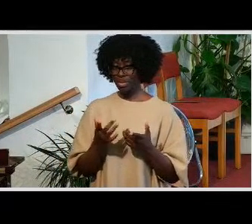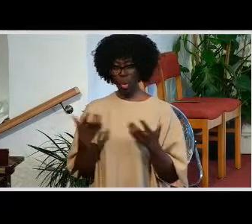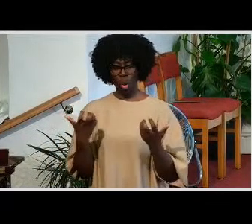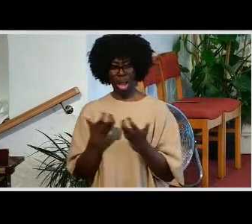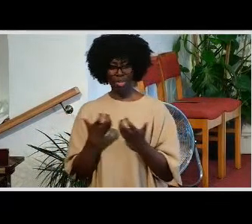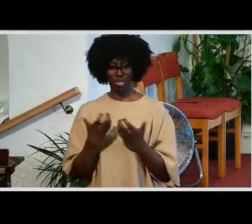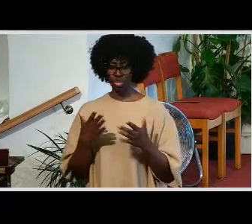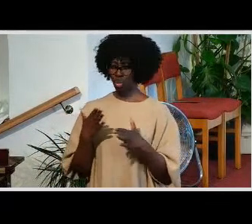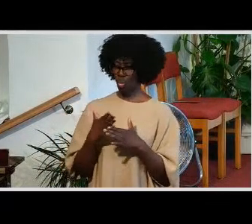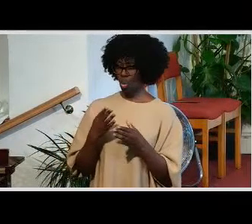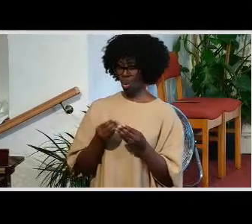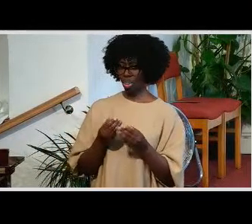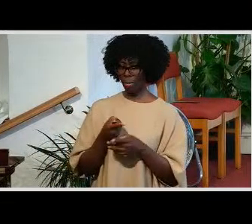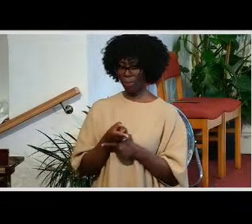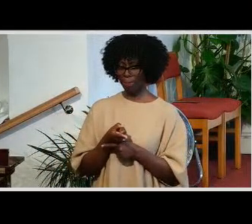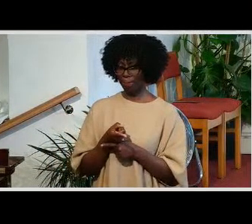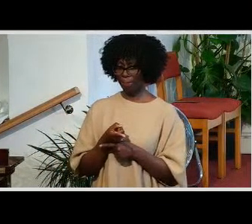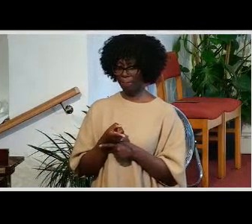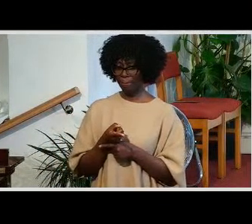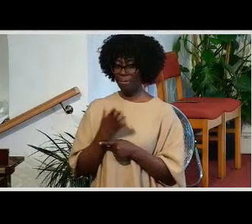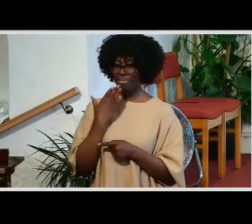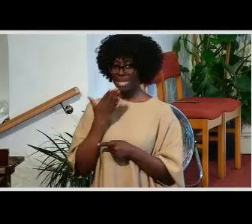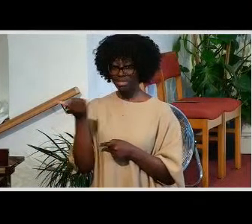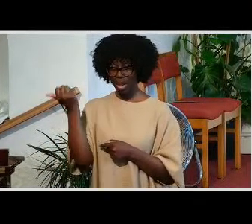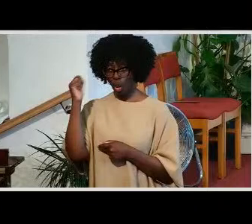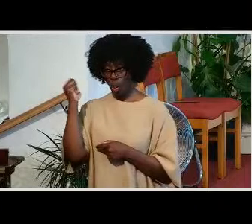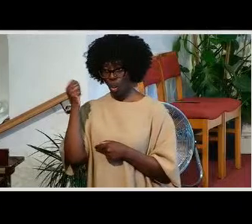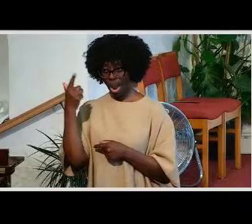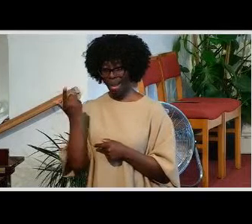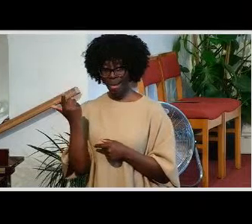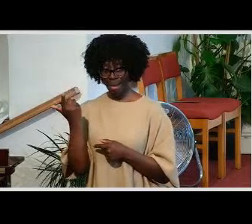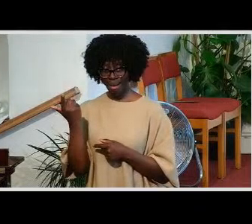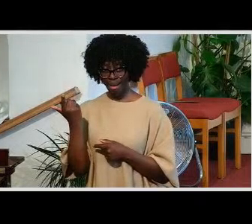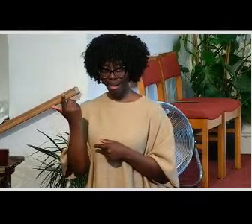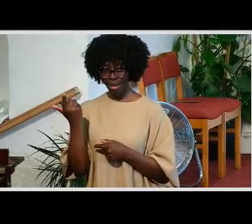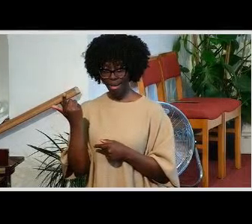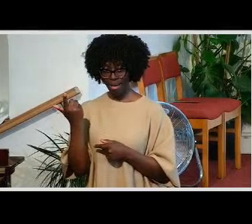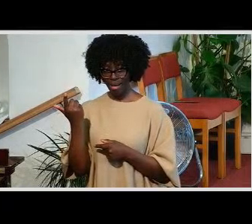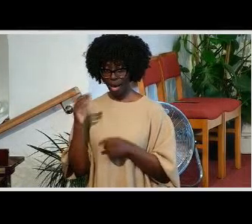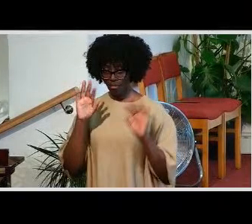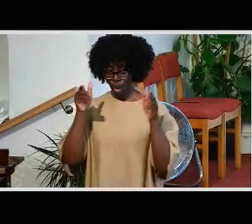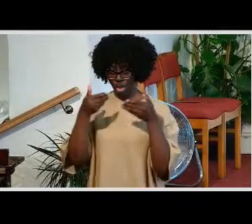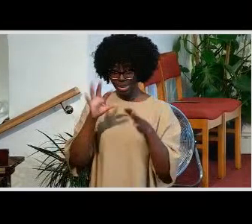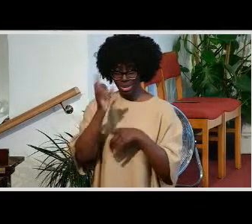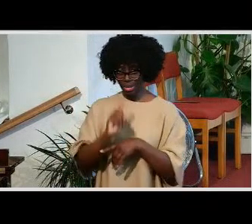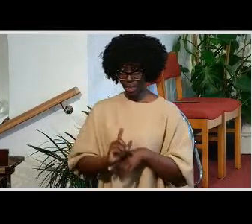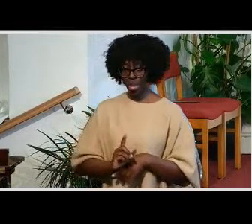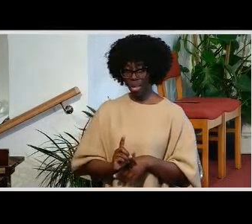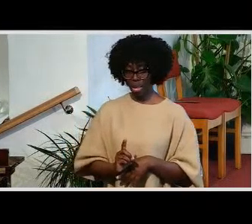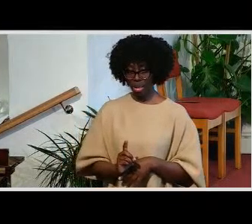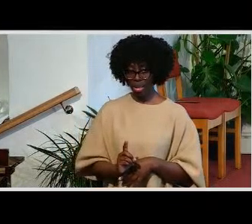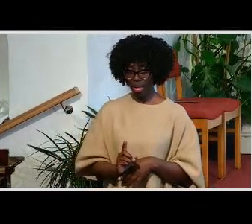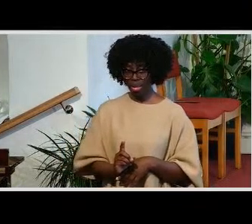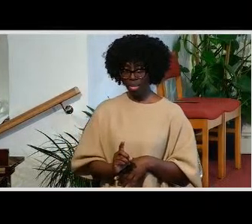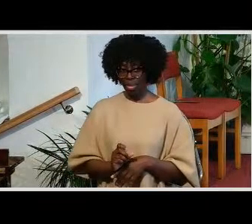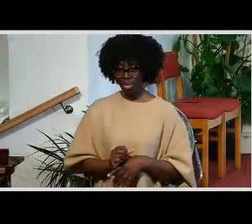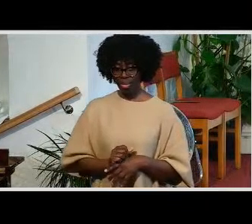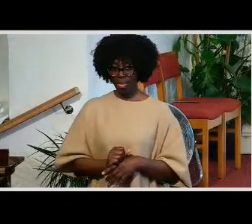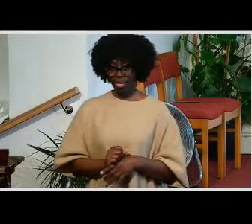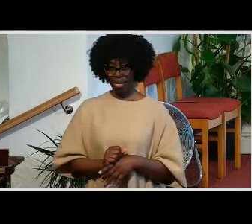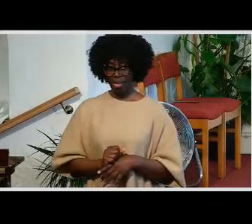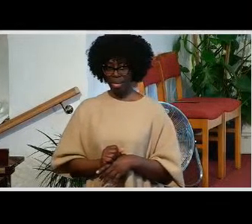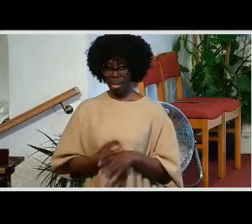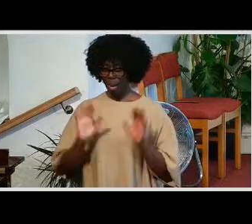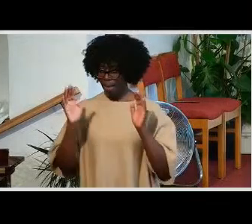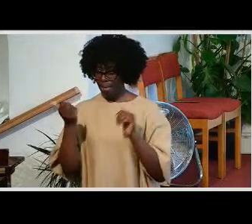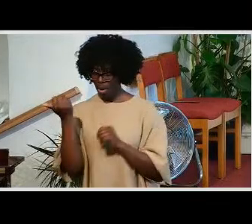some awareness of the condition. Be aware of those individuals who are autistic. Be aware of their patterns.